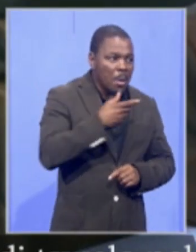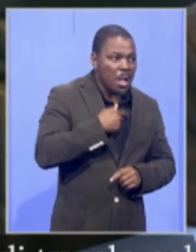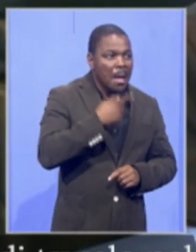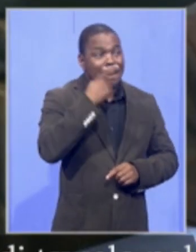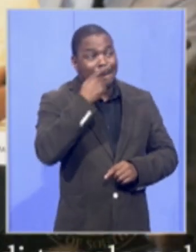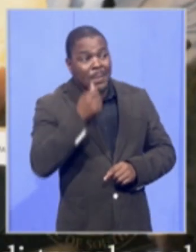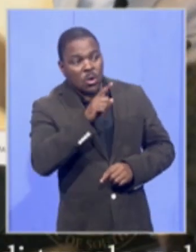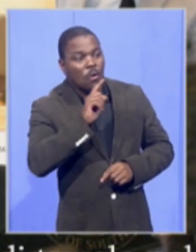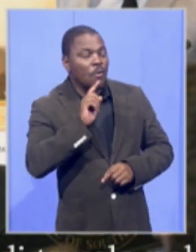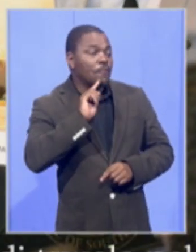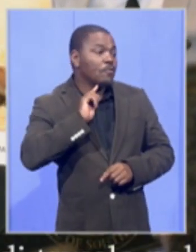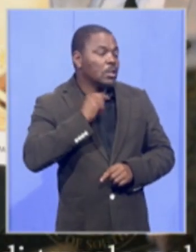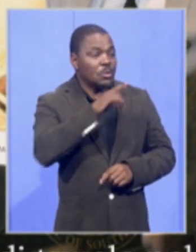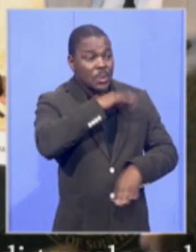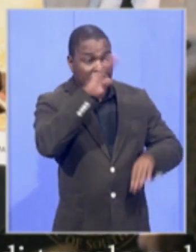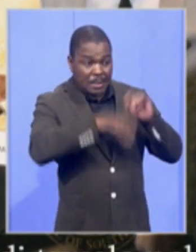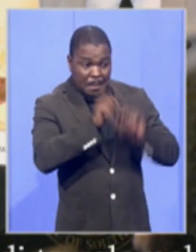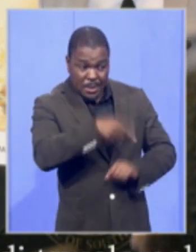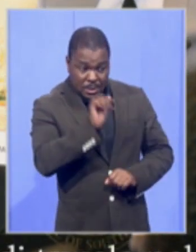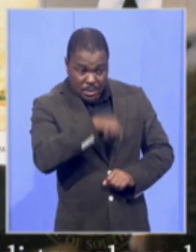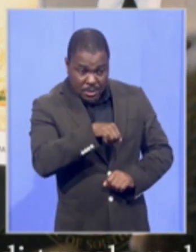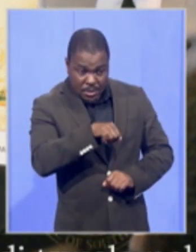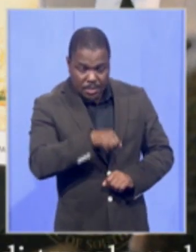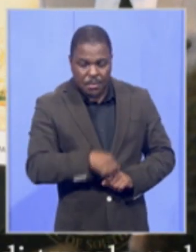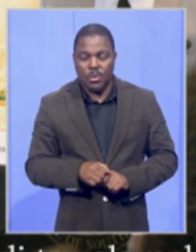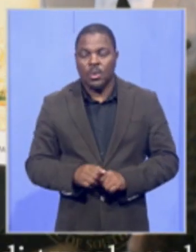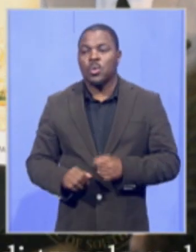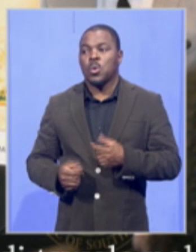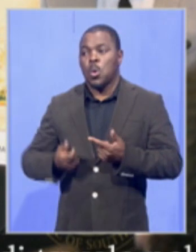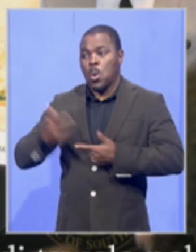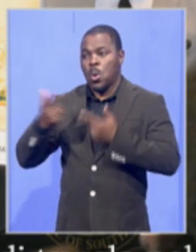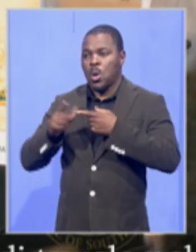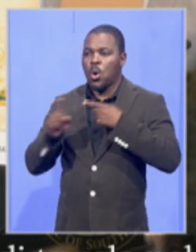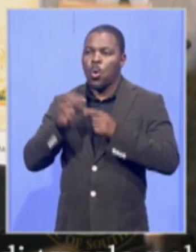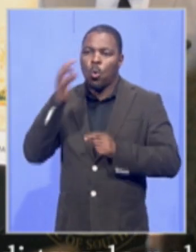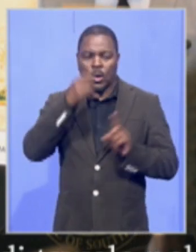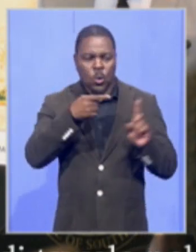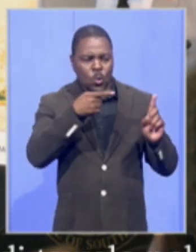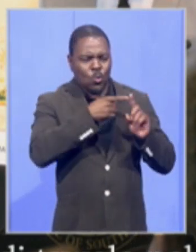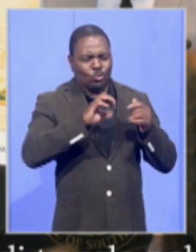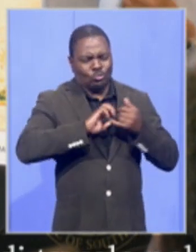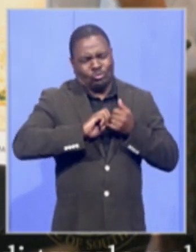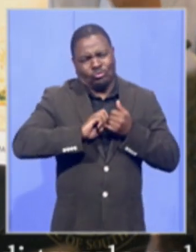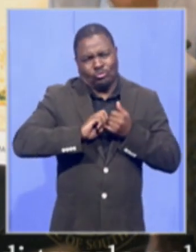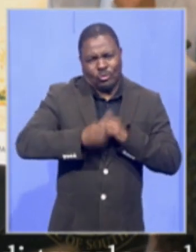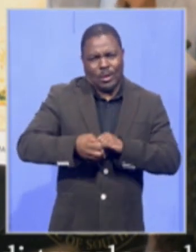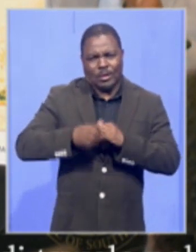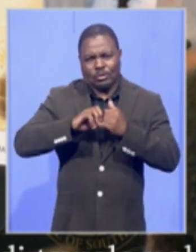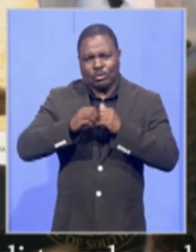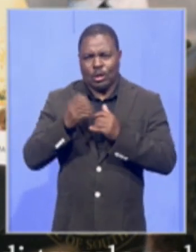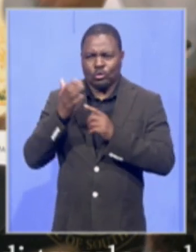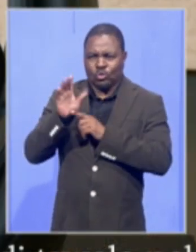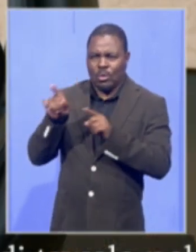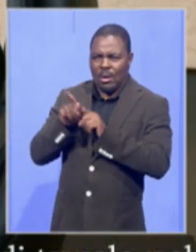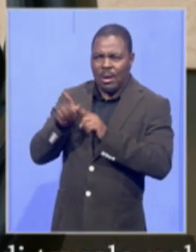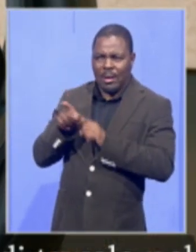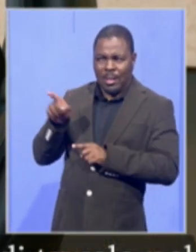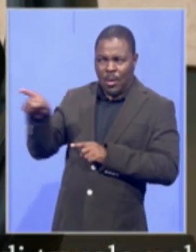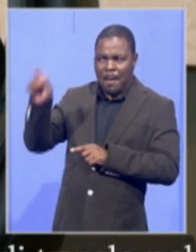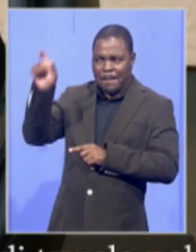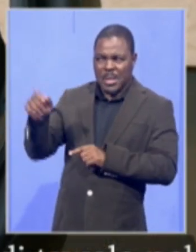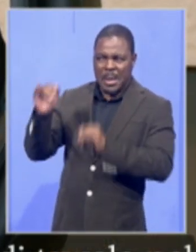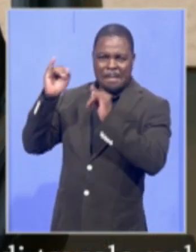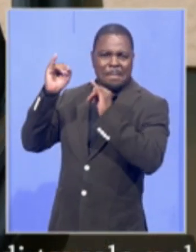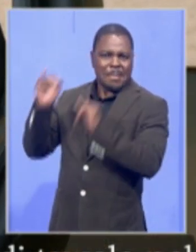severe punishment. Advocate Kakhane o re Makadi o leka ka hohle ho hlahisa moqosuwa e le motho ya sa